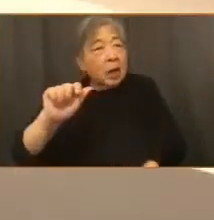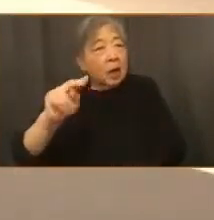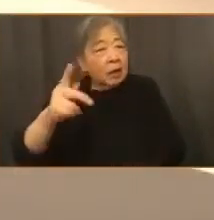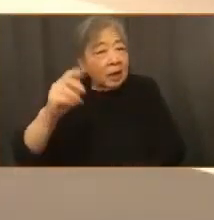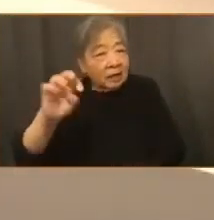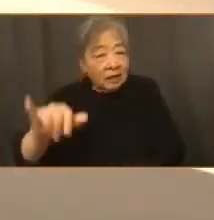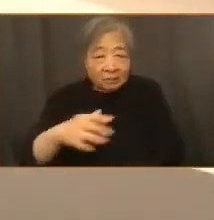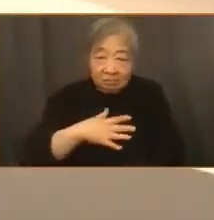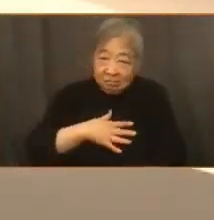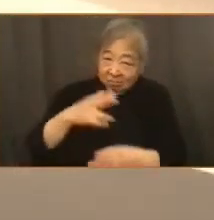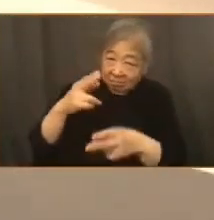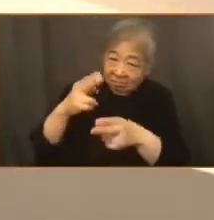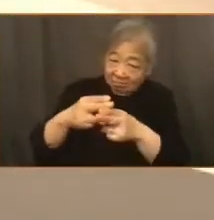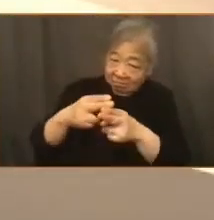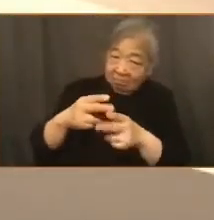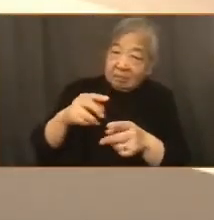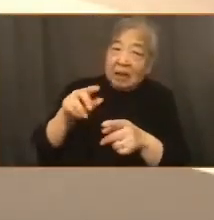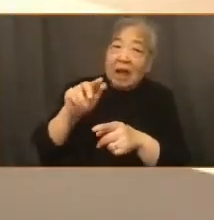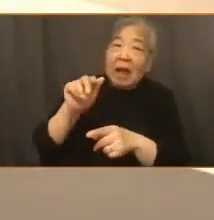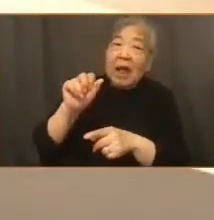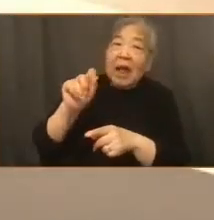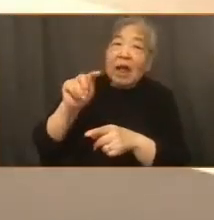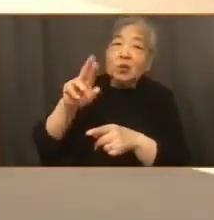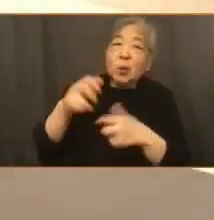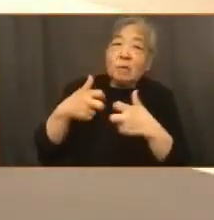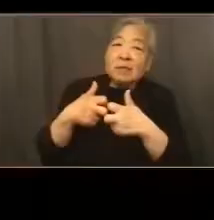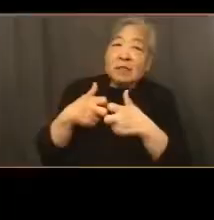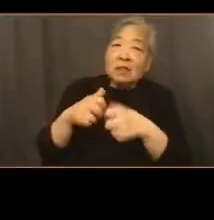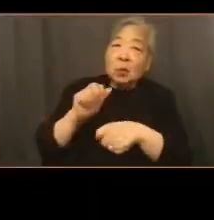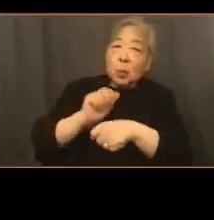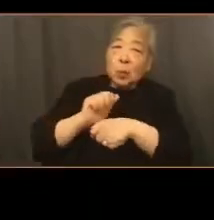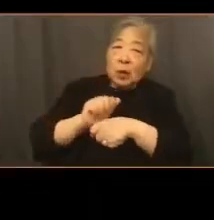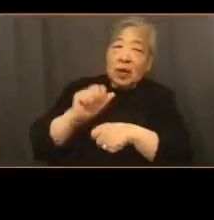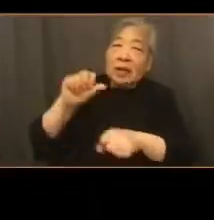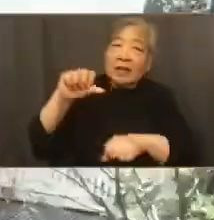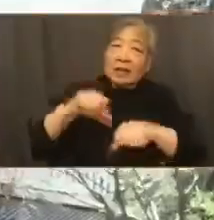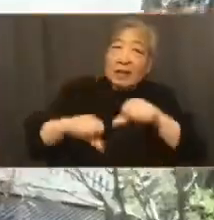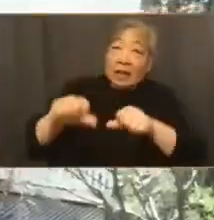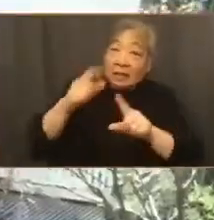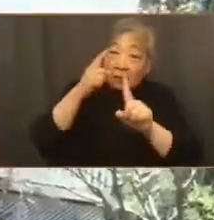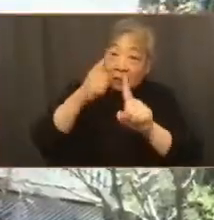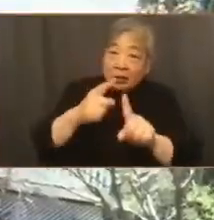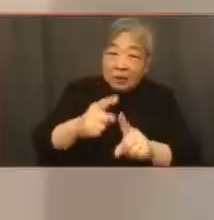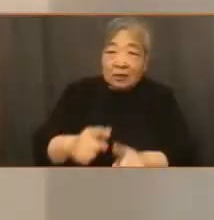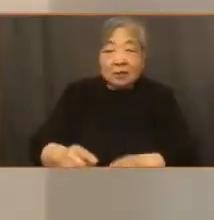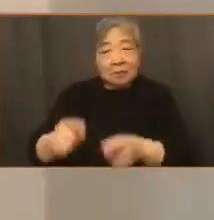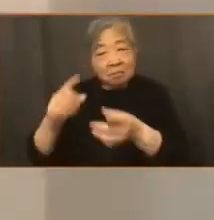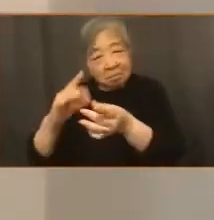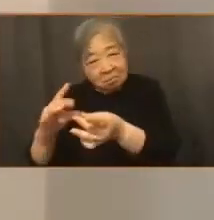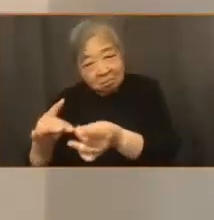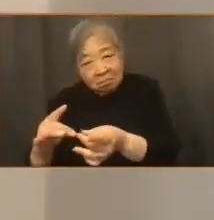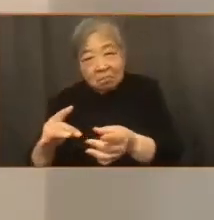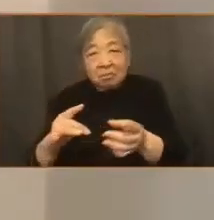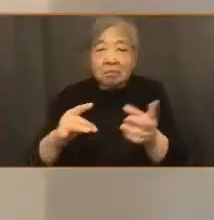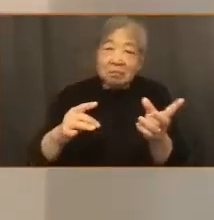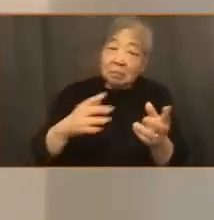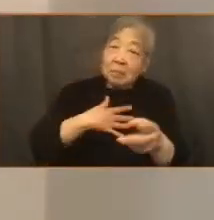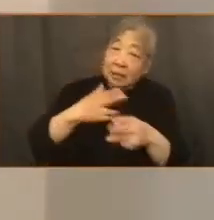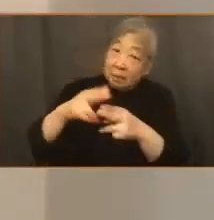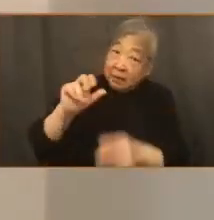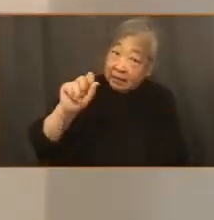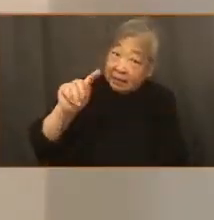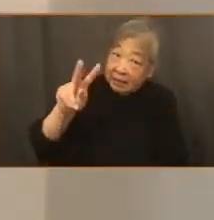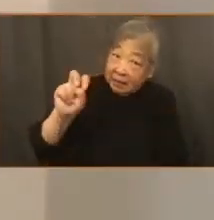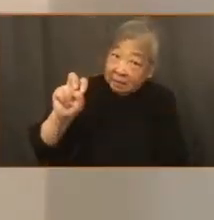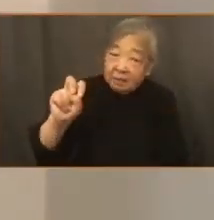Karthik Shade. I'm an astrophysicist working in the Science Mission Directorate. This is Kenji Miki. My name is Jenny Staggs. My name is Steve Shi. I'm the